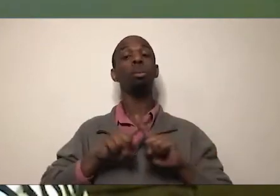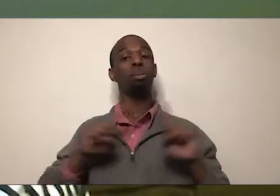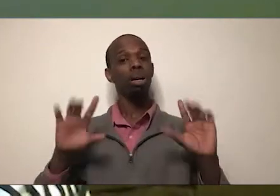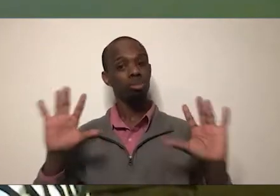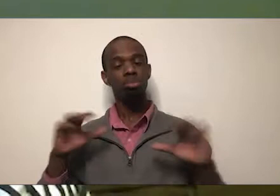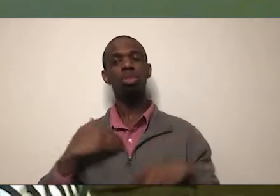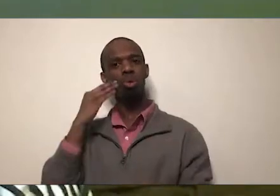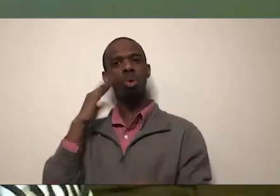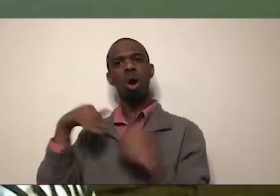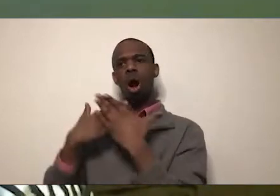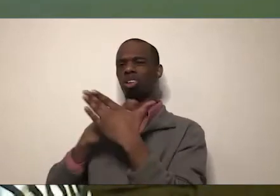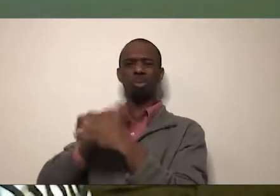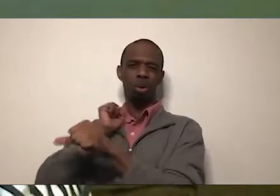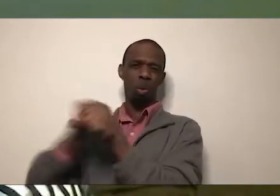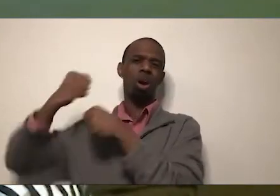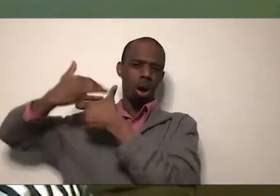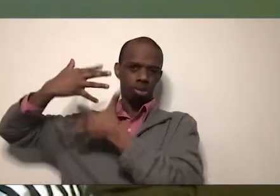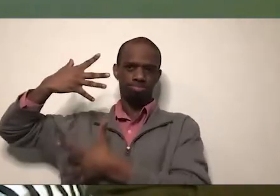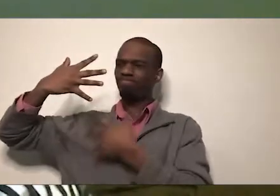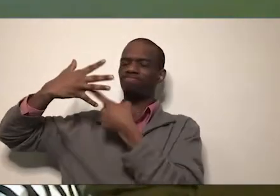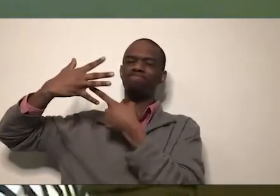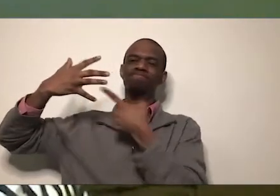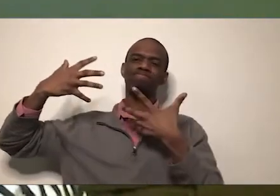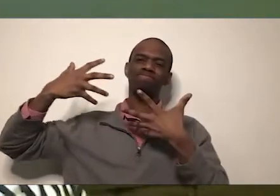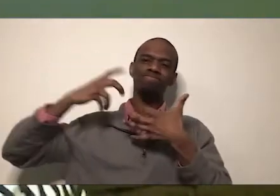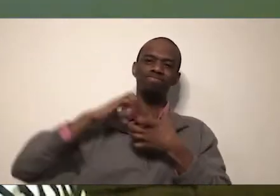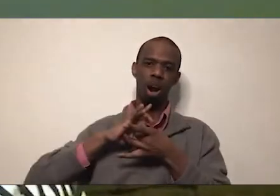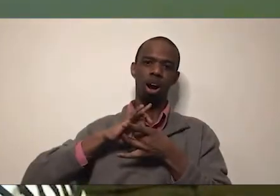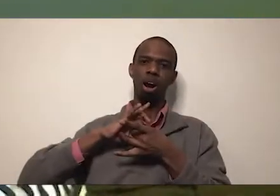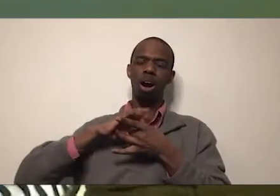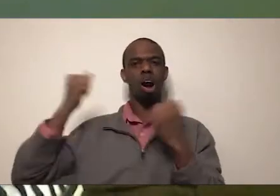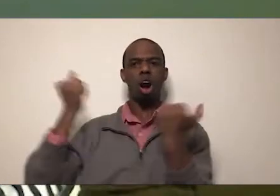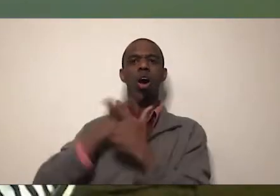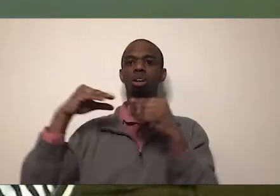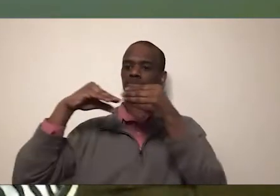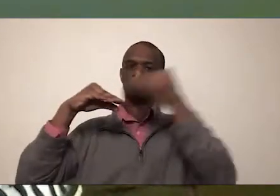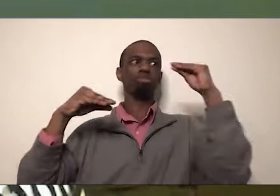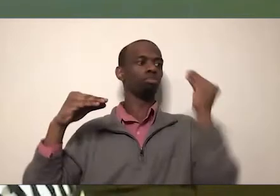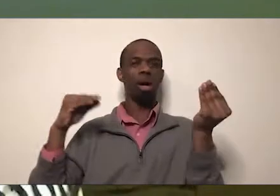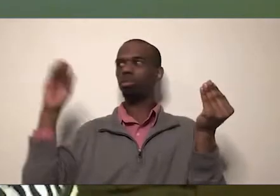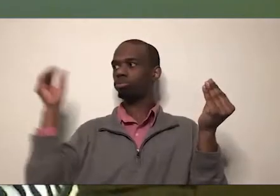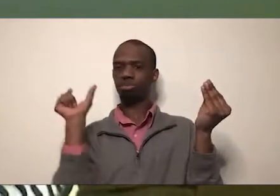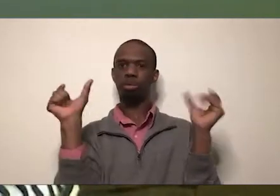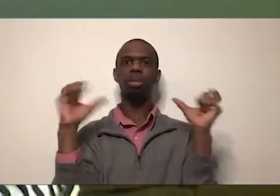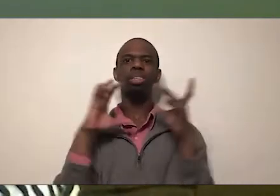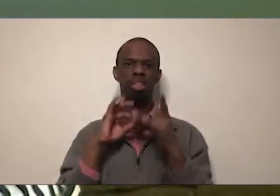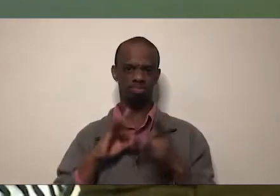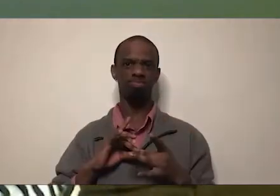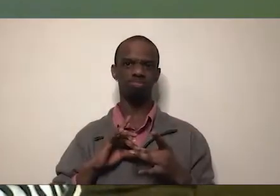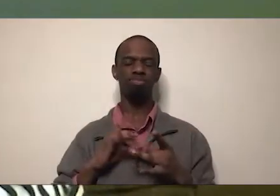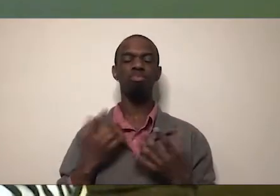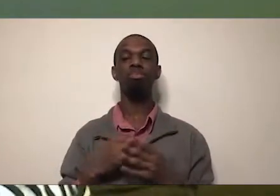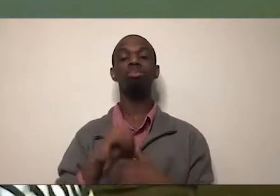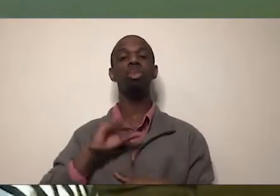as well. In my short time working in this space, I have learned that we will fail miserably at meeting the hallmarks of